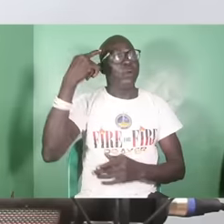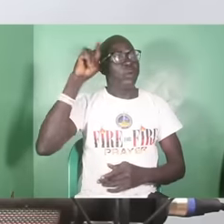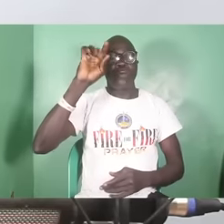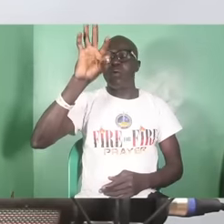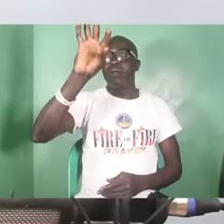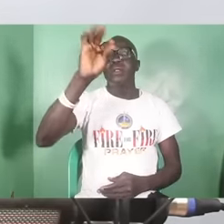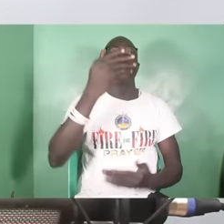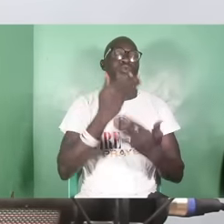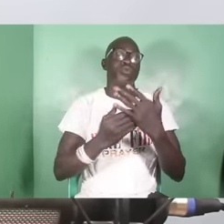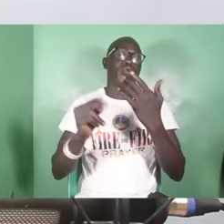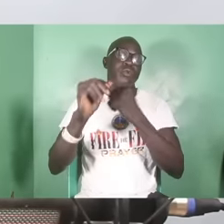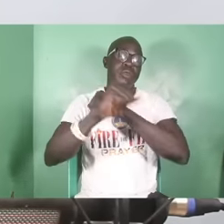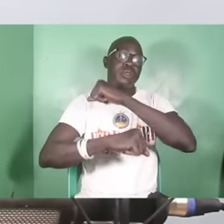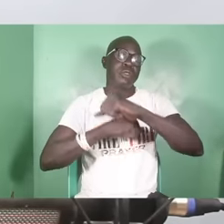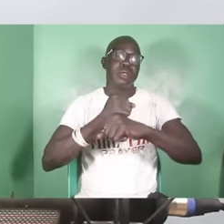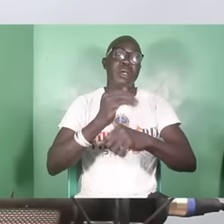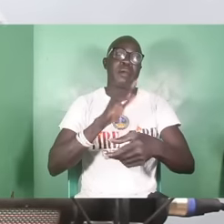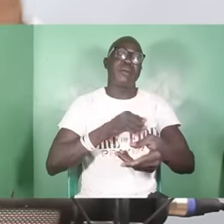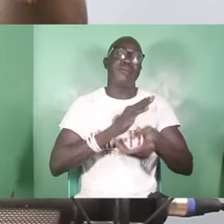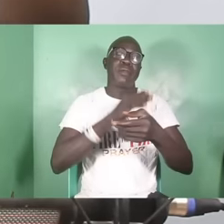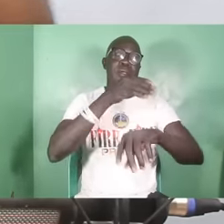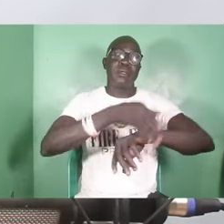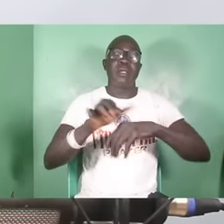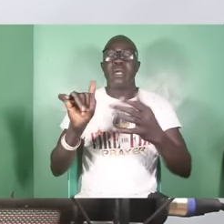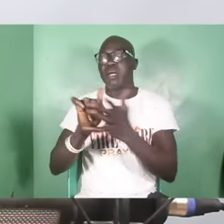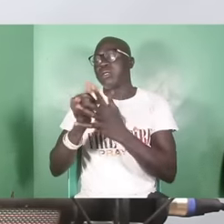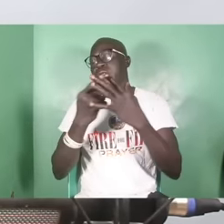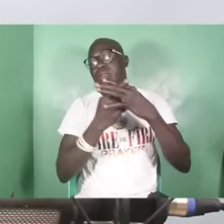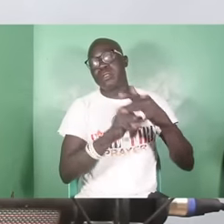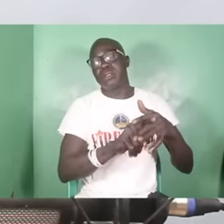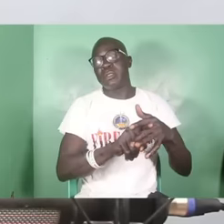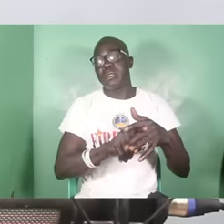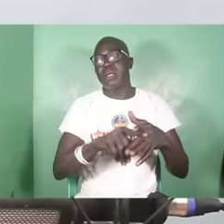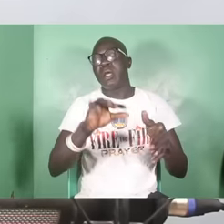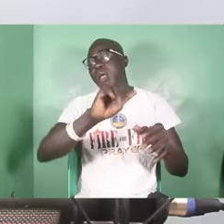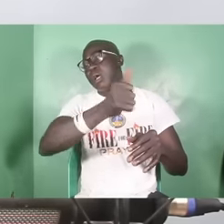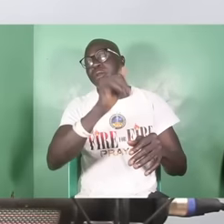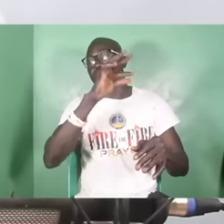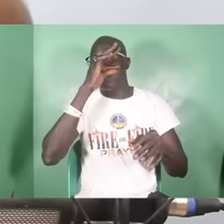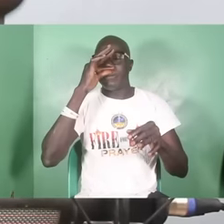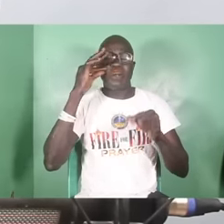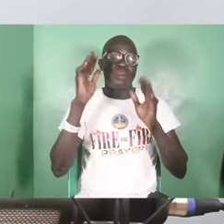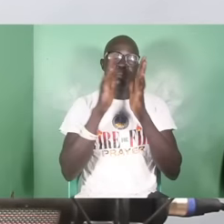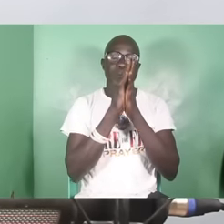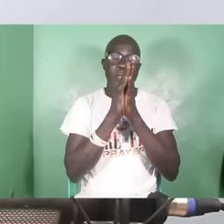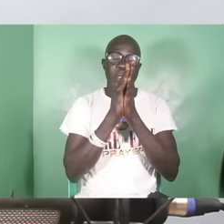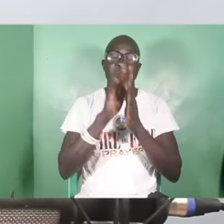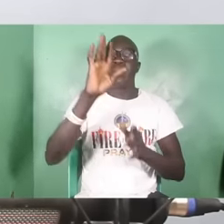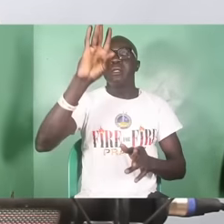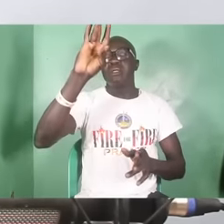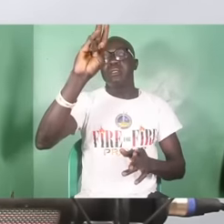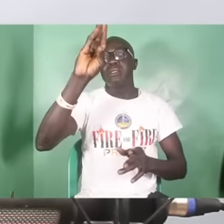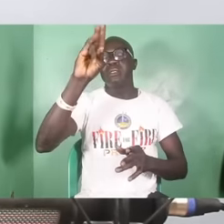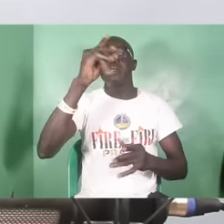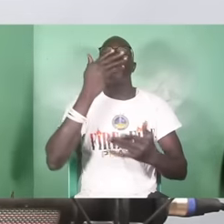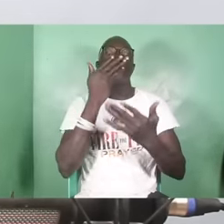9 good years. Leye yi ni. After this. Ni mo ya se wa bere. And I started. Ah, we are to do amira. Another fasting and 16 prayer. Good